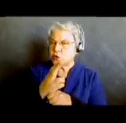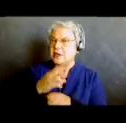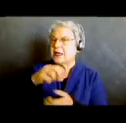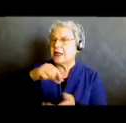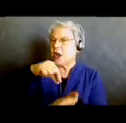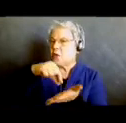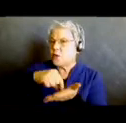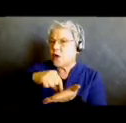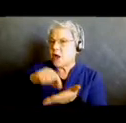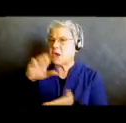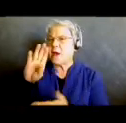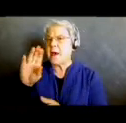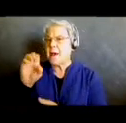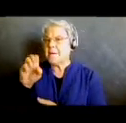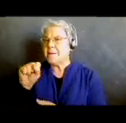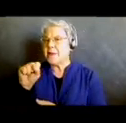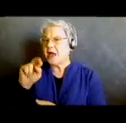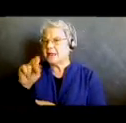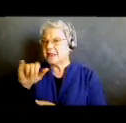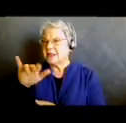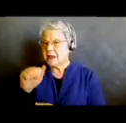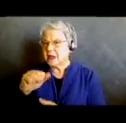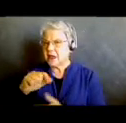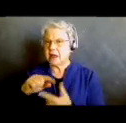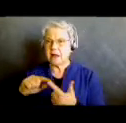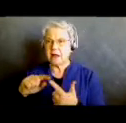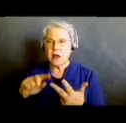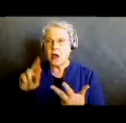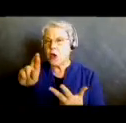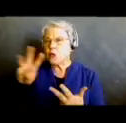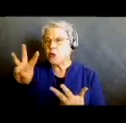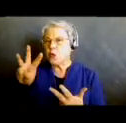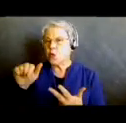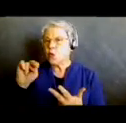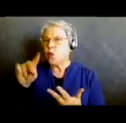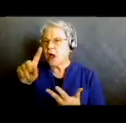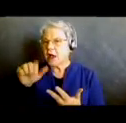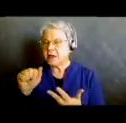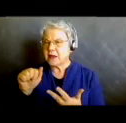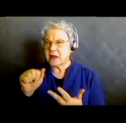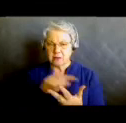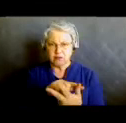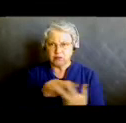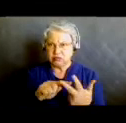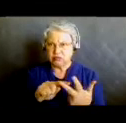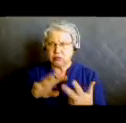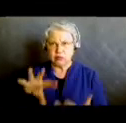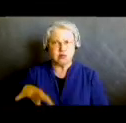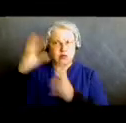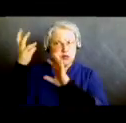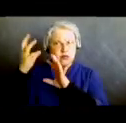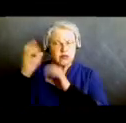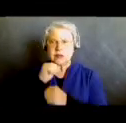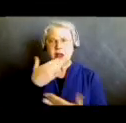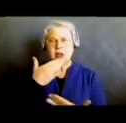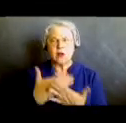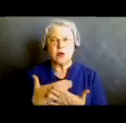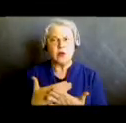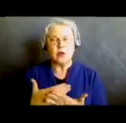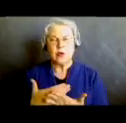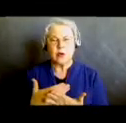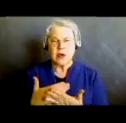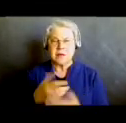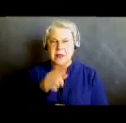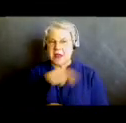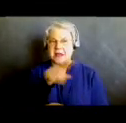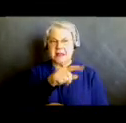Bosnia, Rwanda, none of those had gone particularly well. So part of our argument is that this was not a